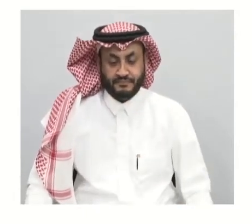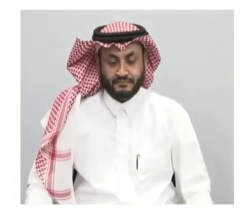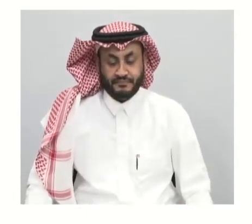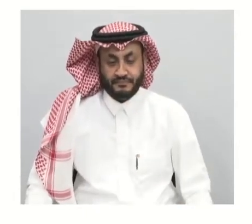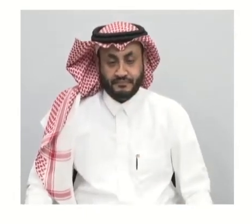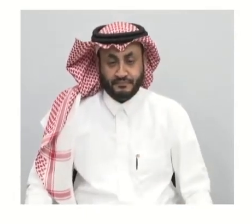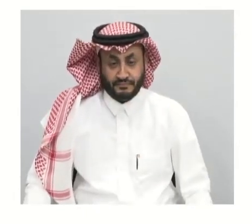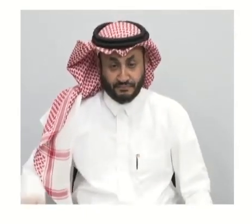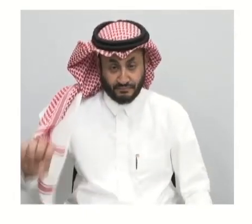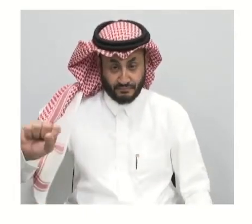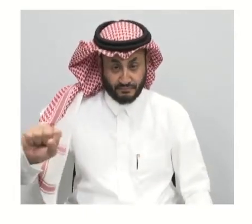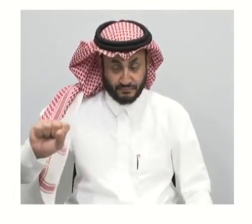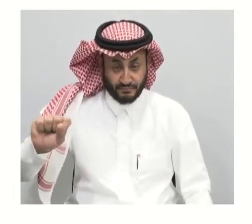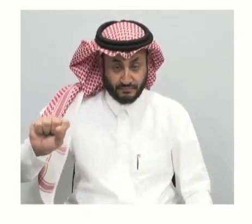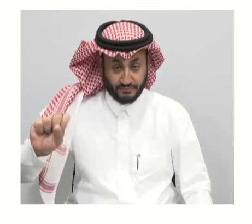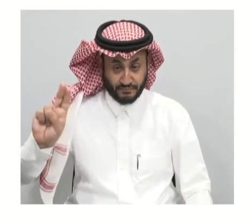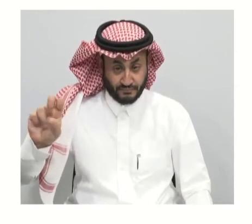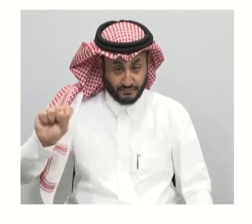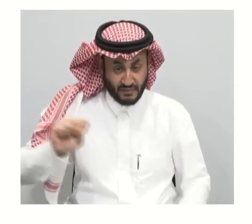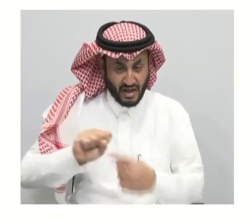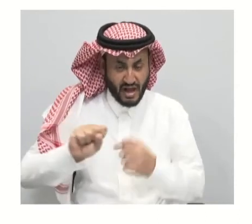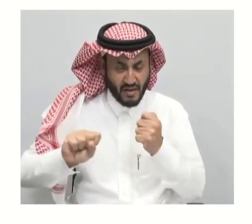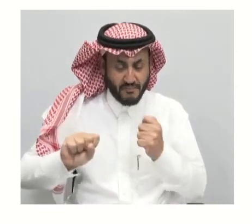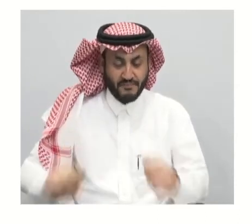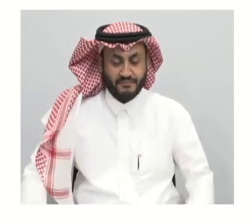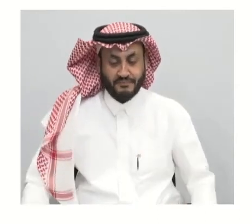persuasive, persuasive.